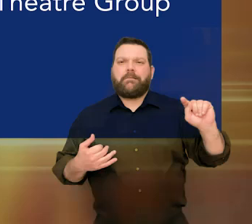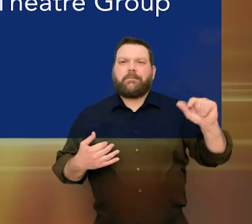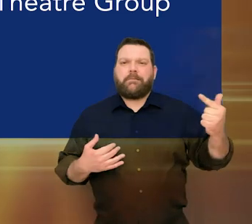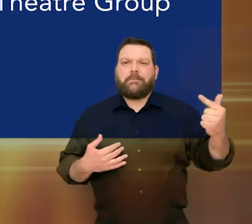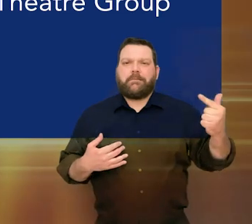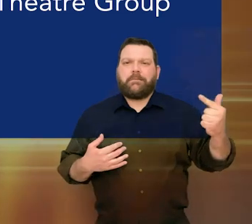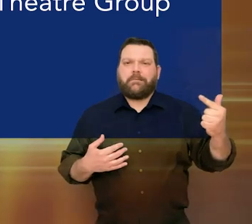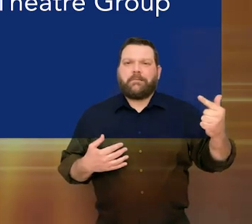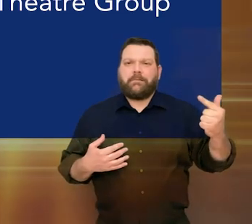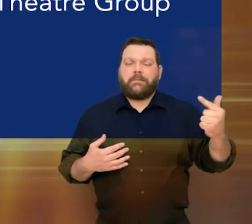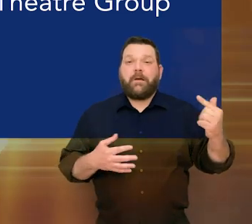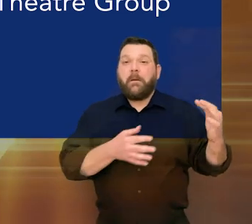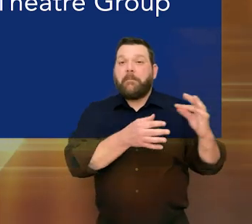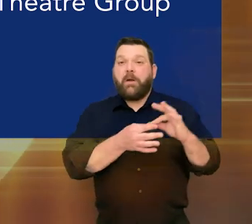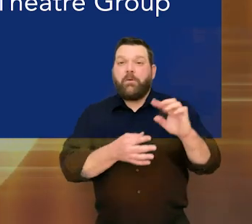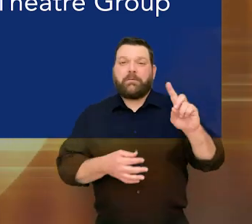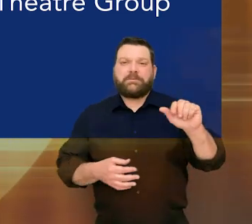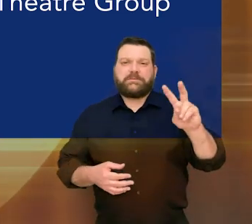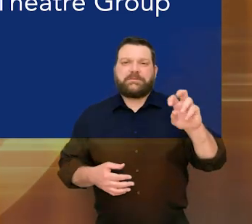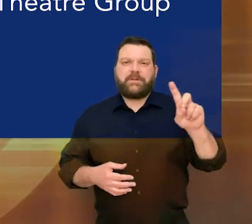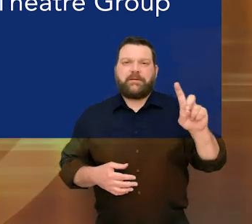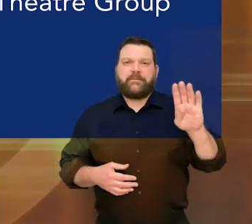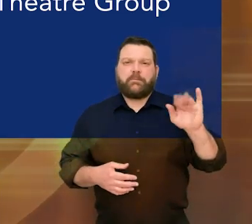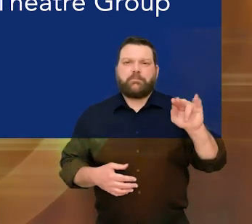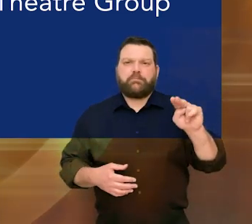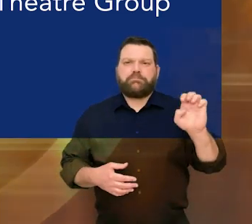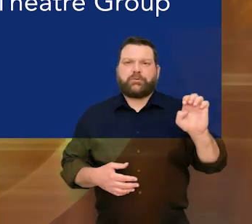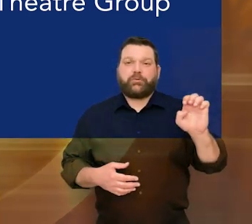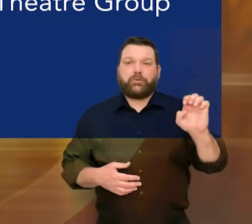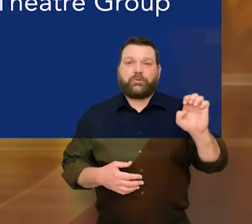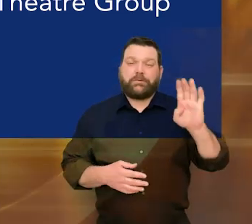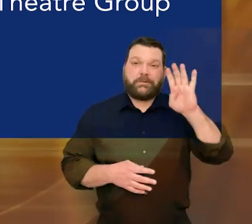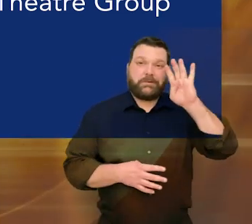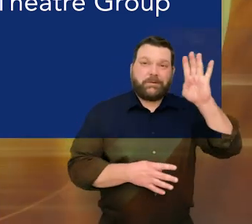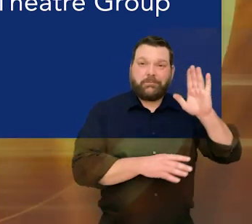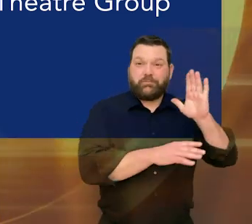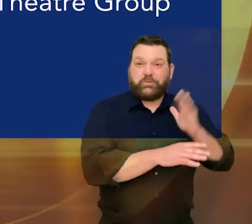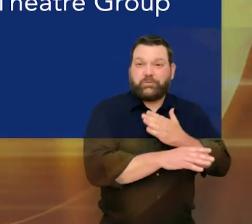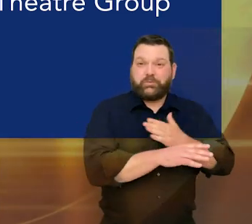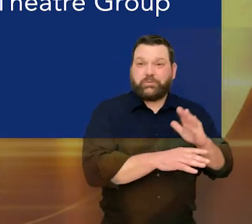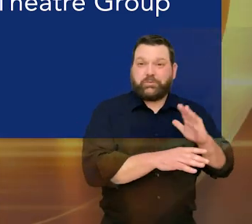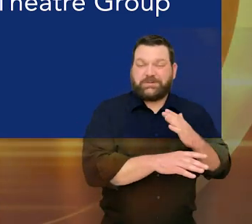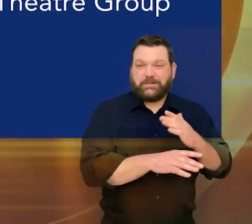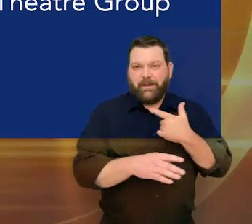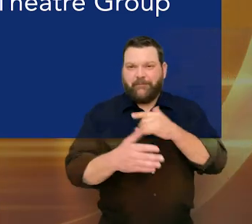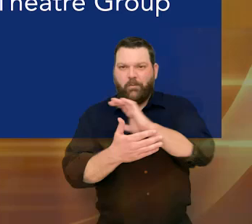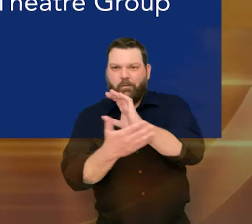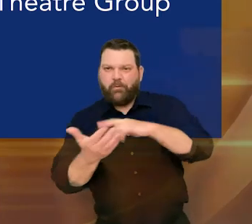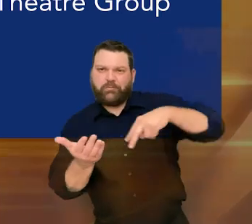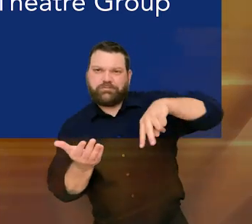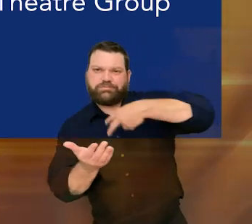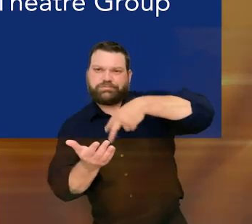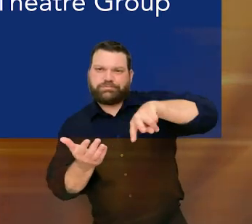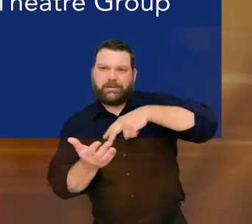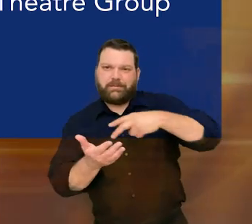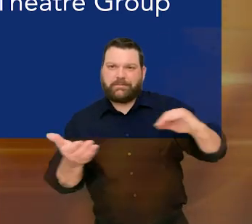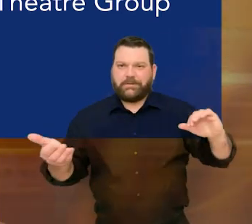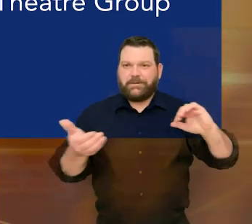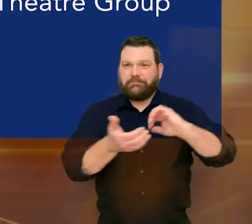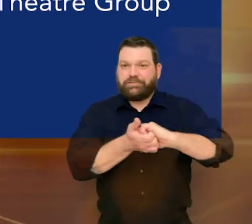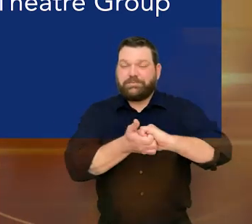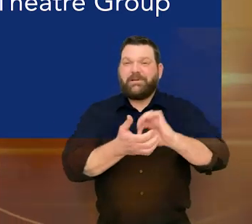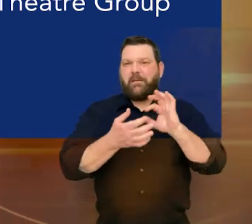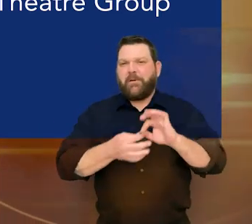to the Ambassador Theater Group's pre-Broadway premiere of American Utopia, in which David Byrne presented a musical